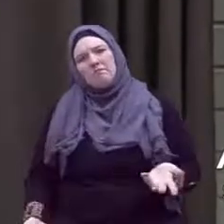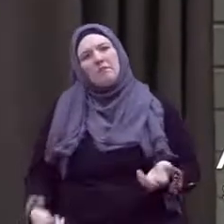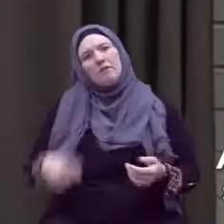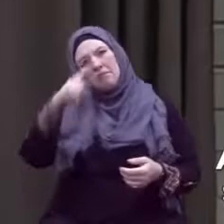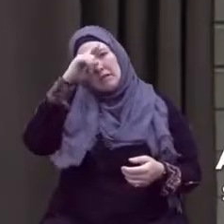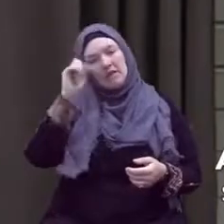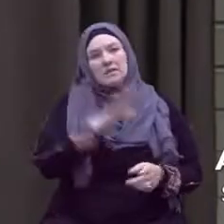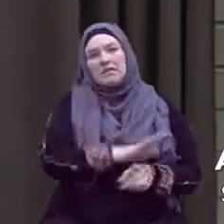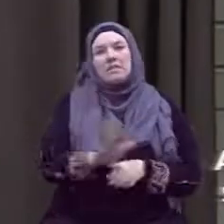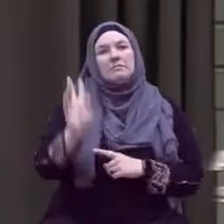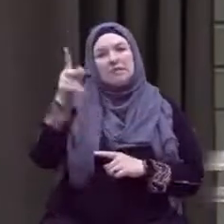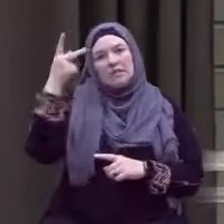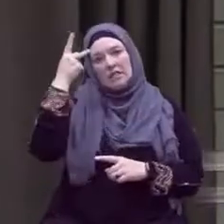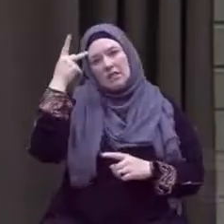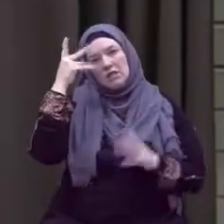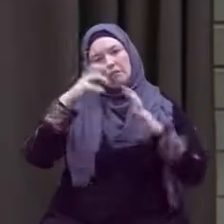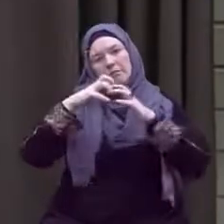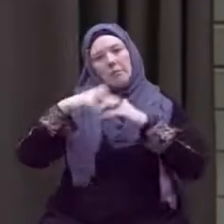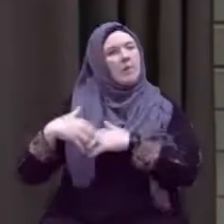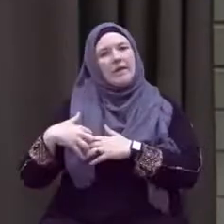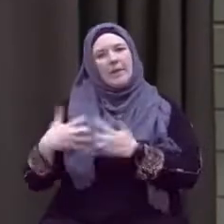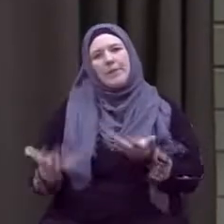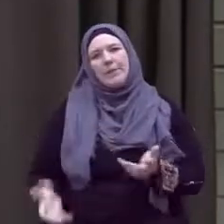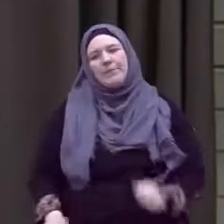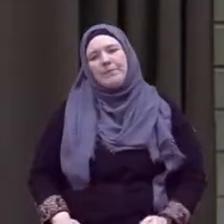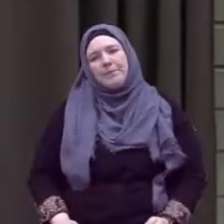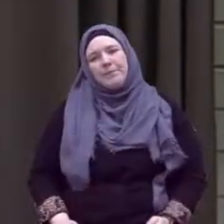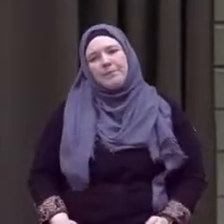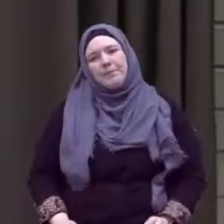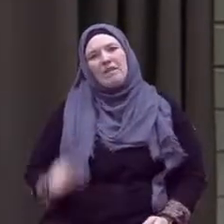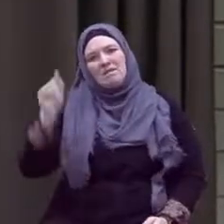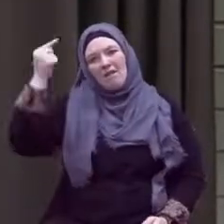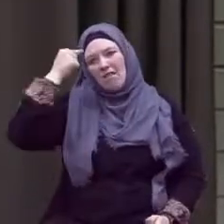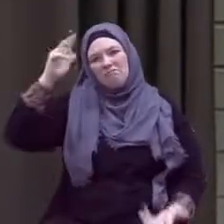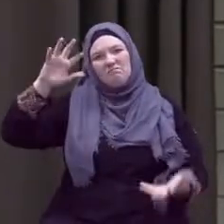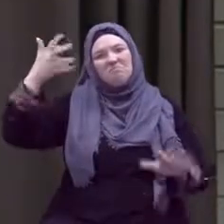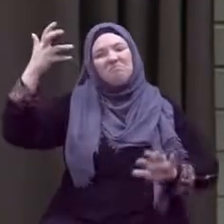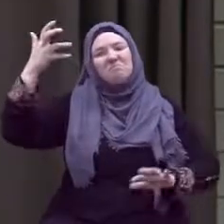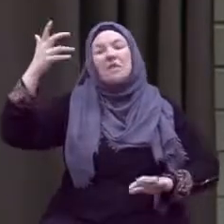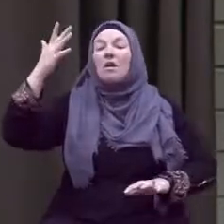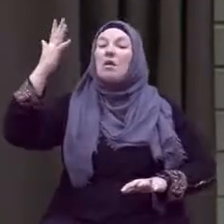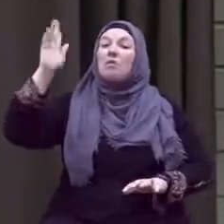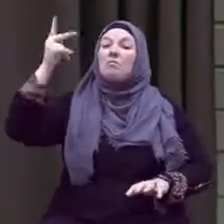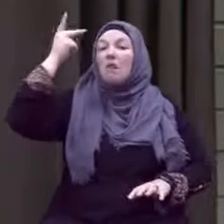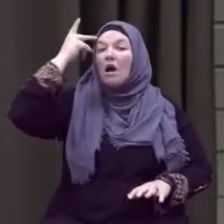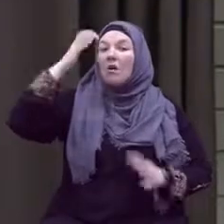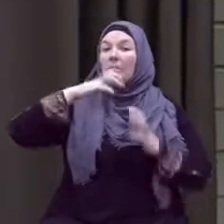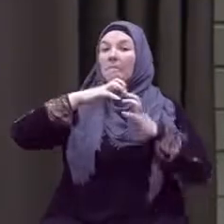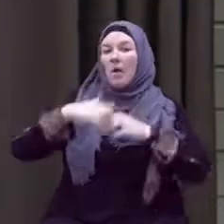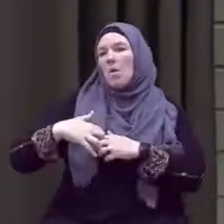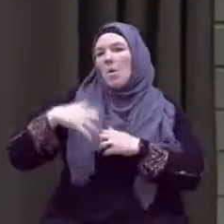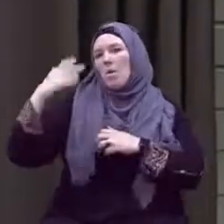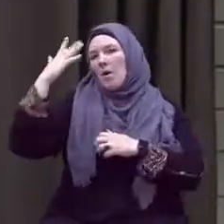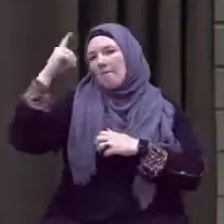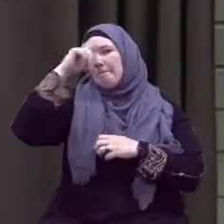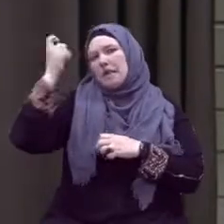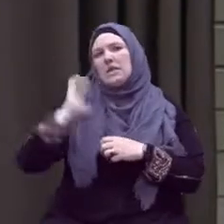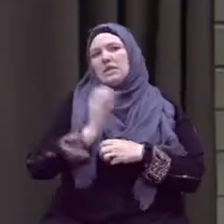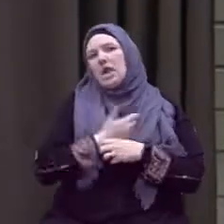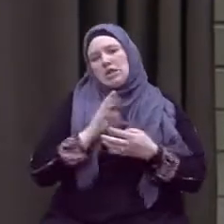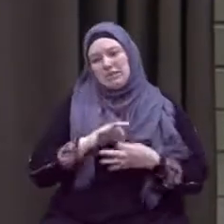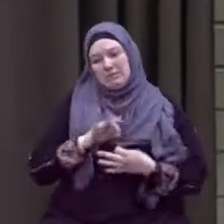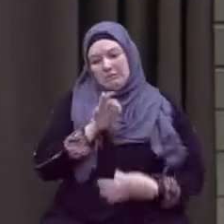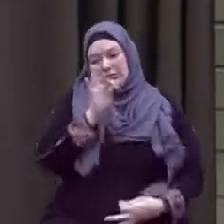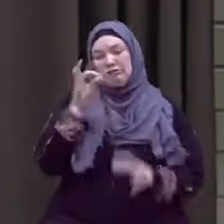it's politically broken down. And it is broken down politically because our